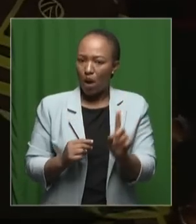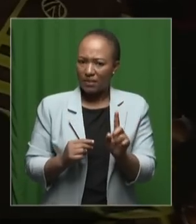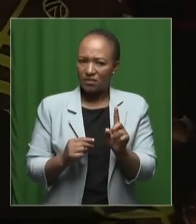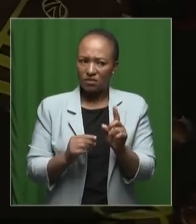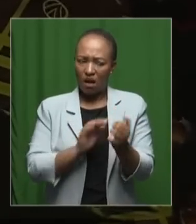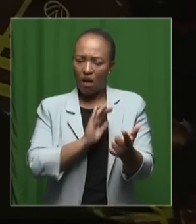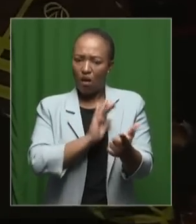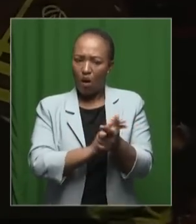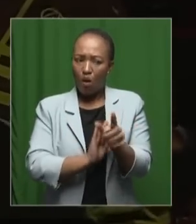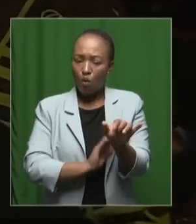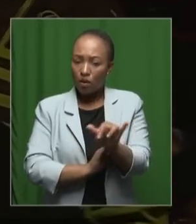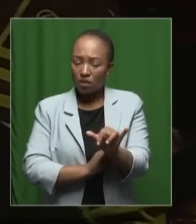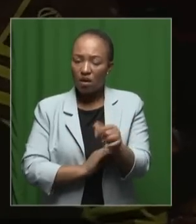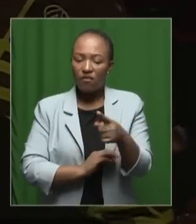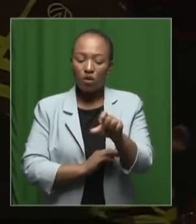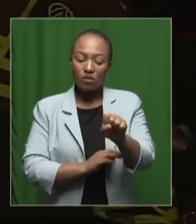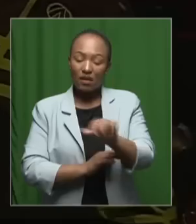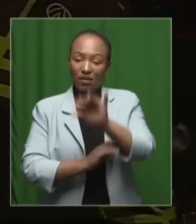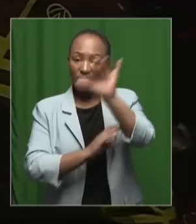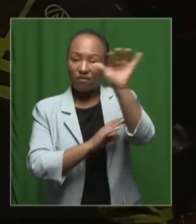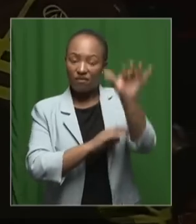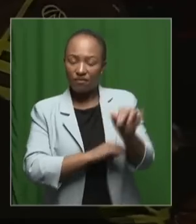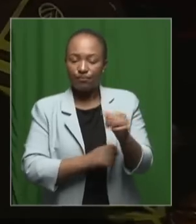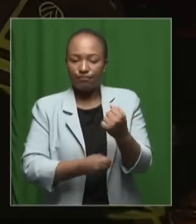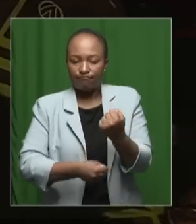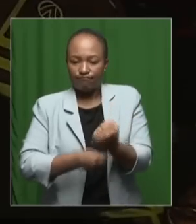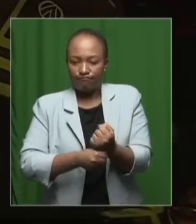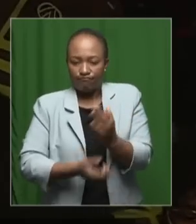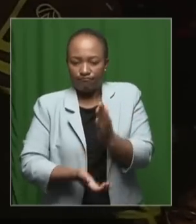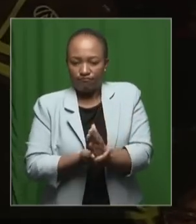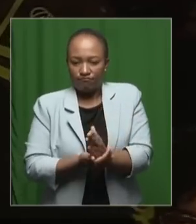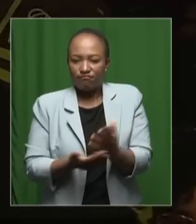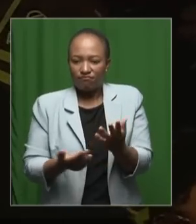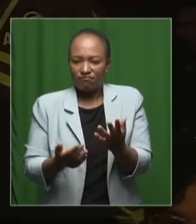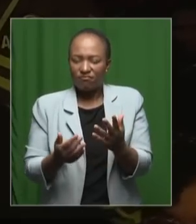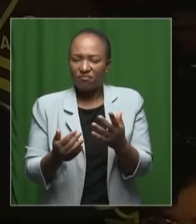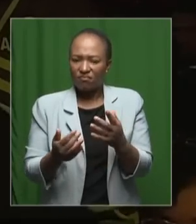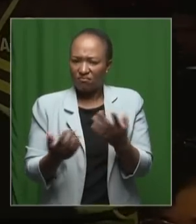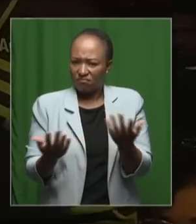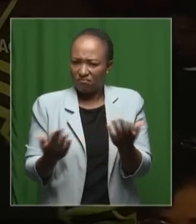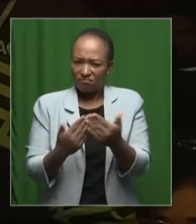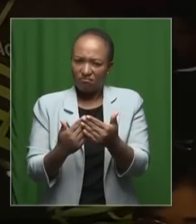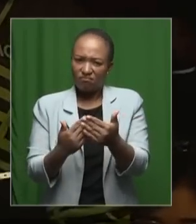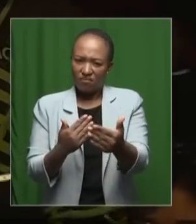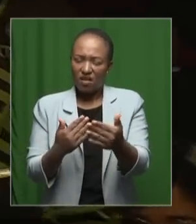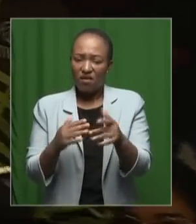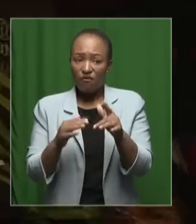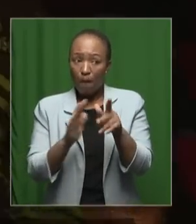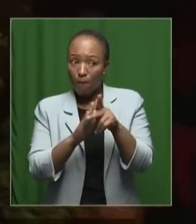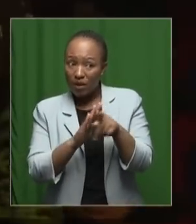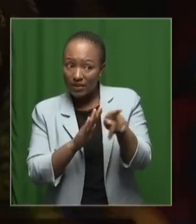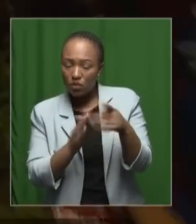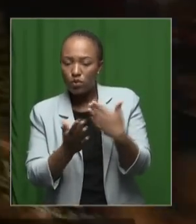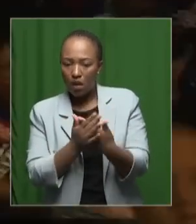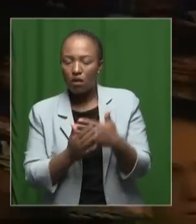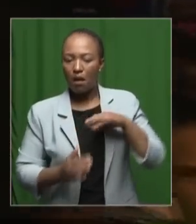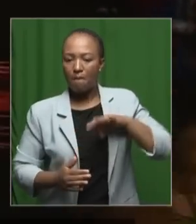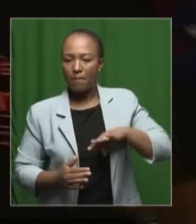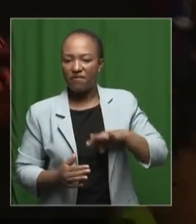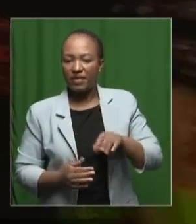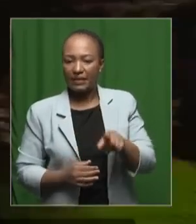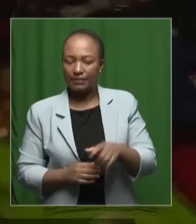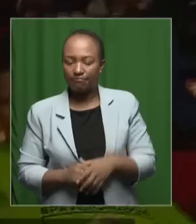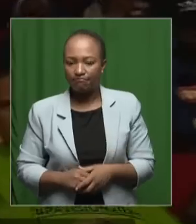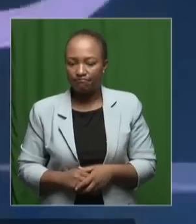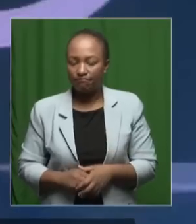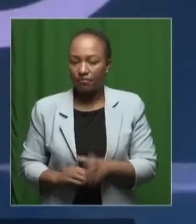to implement on behalf of South Africans to actually make sure that we reap the fruits of this immigration policy? All right, thank you very much indeed. Answer,